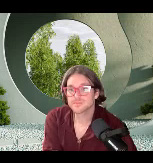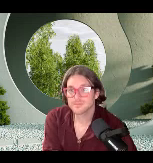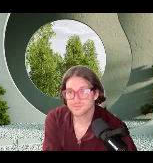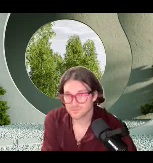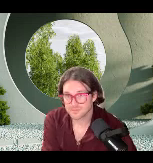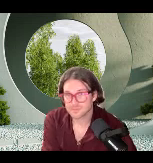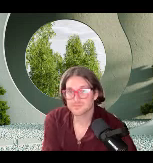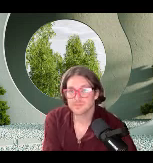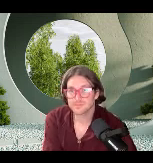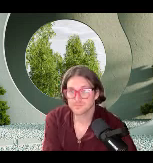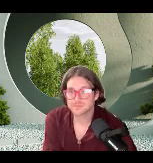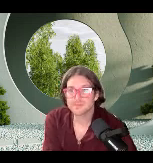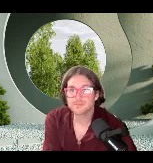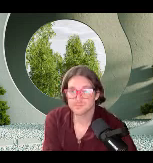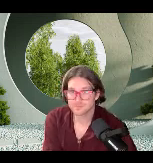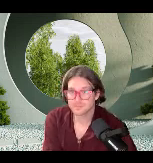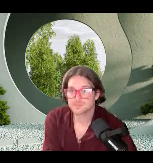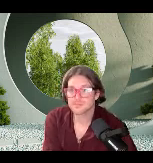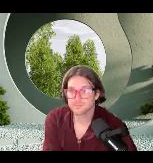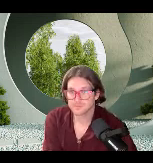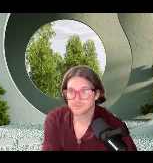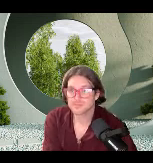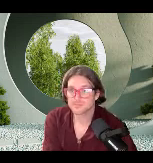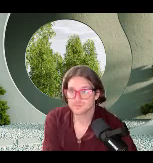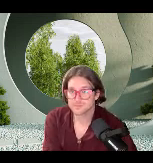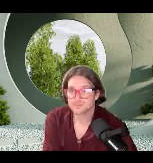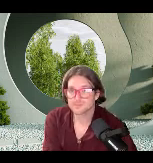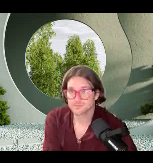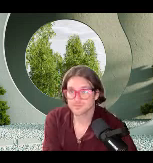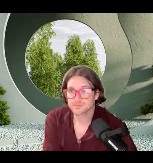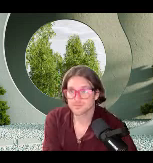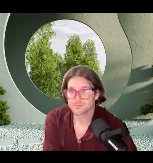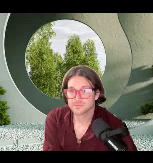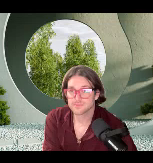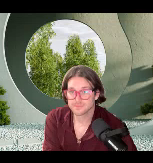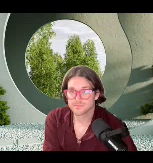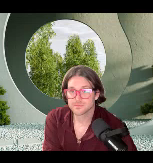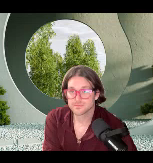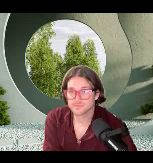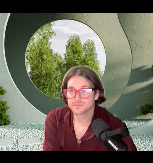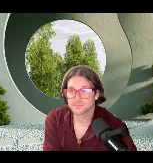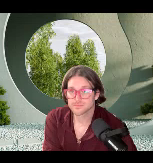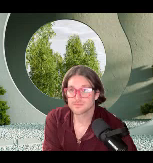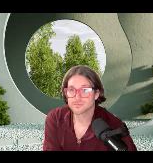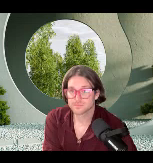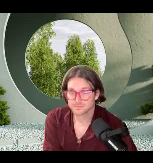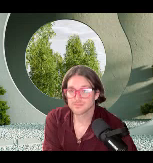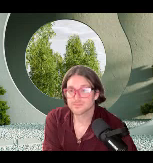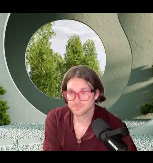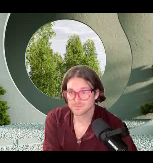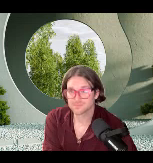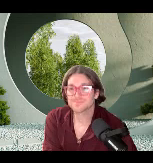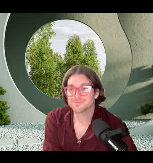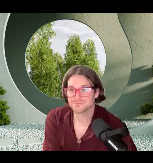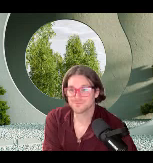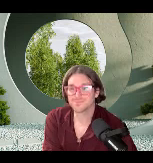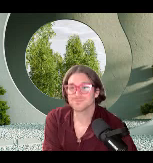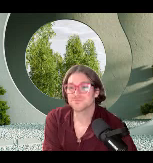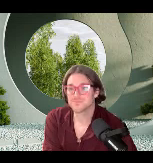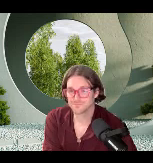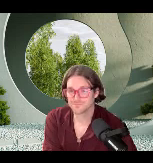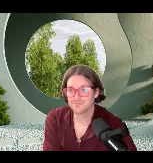cool little purple swirls in the corner. Well, on the very first time we use this, we marked those as decorative, and now we don't have to do it again. So we just